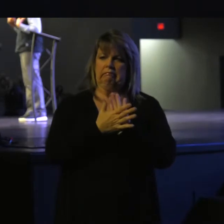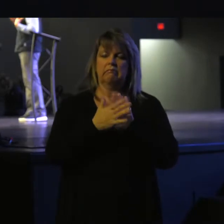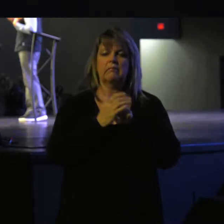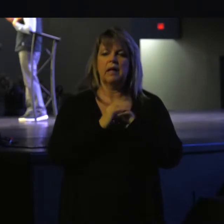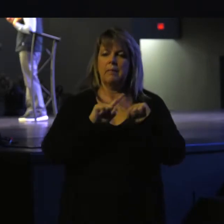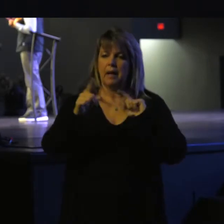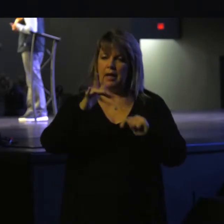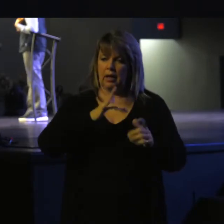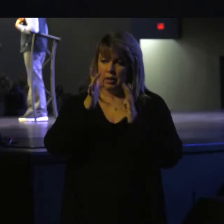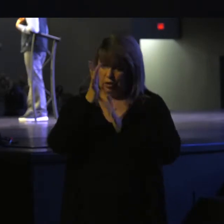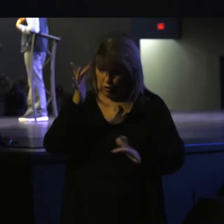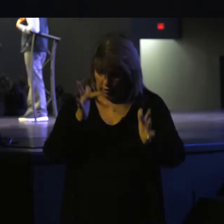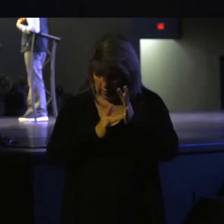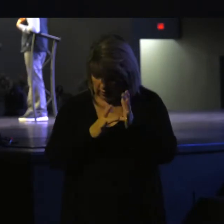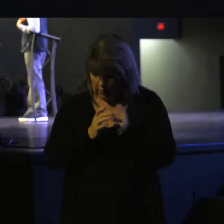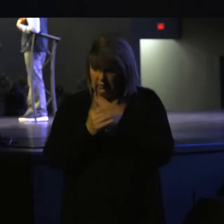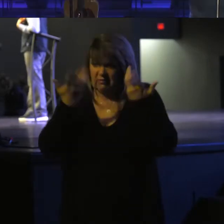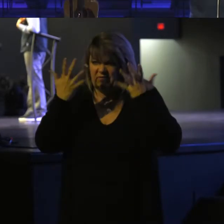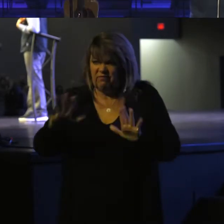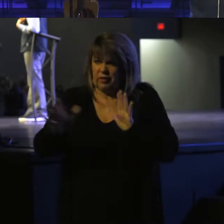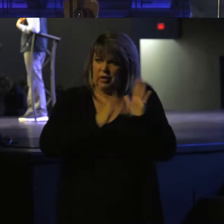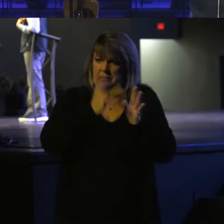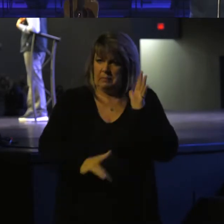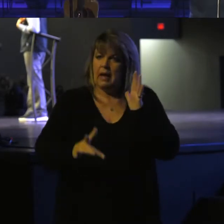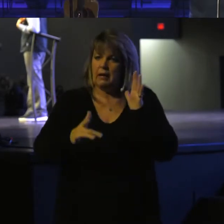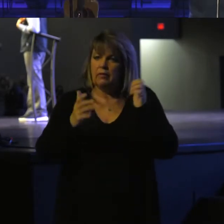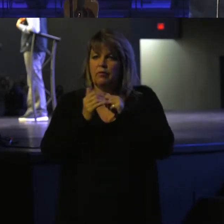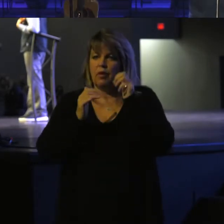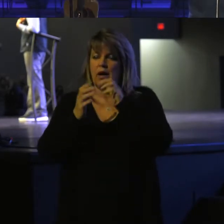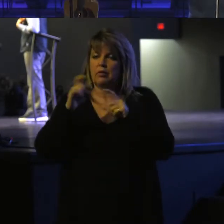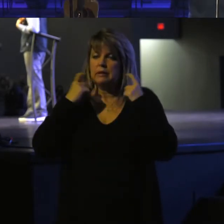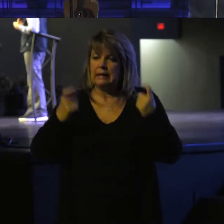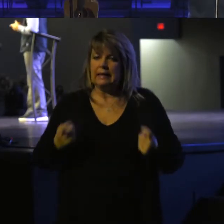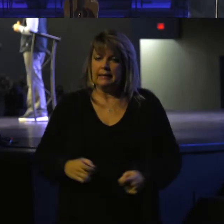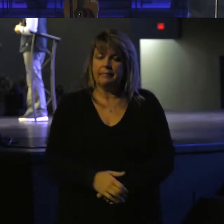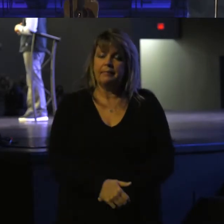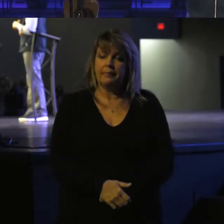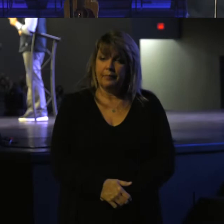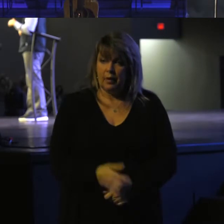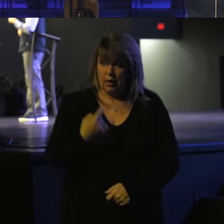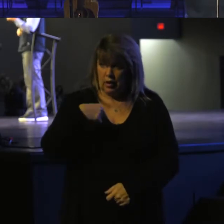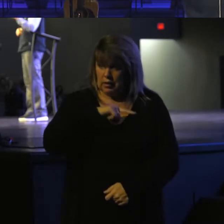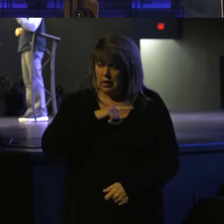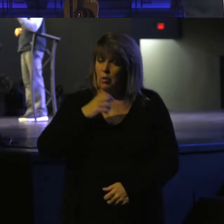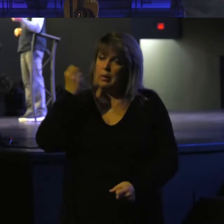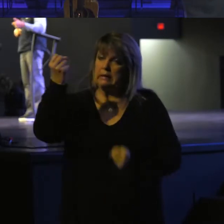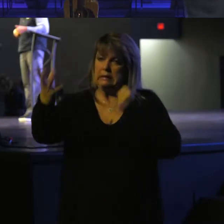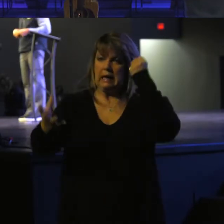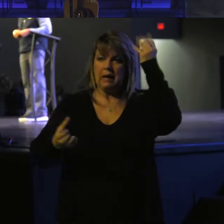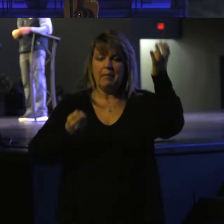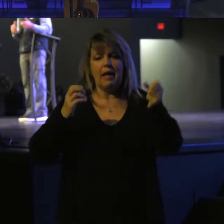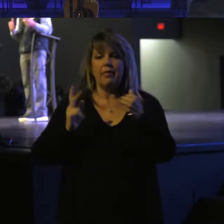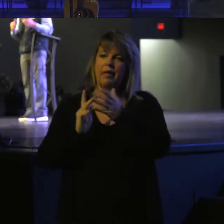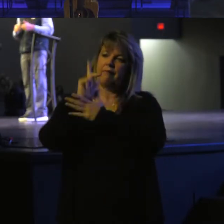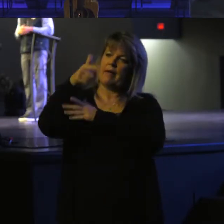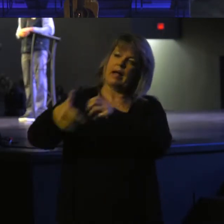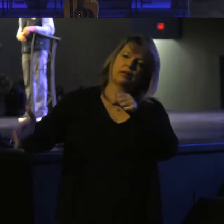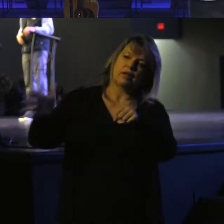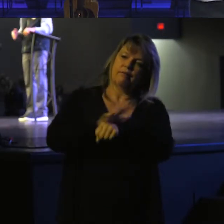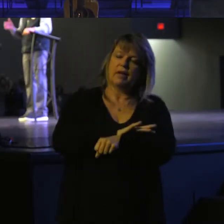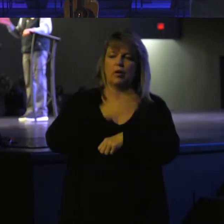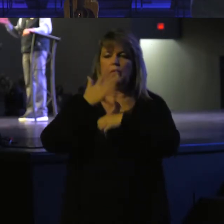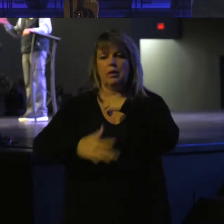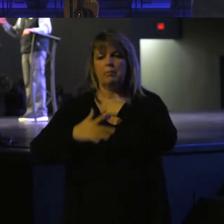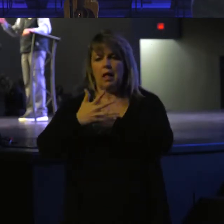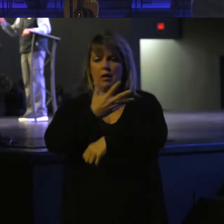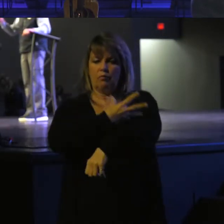But Jesus has come and paid the price of our sin. And so we sing about that fountain filled with blood drawn from Emmanuel's